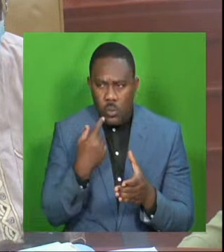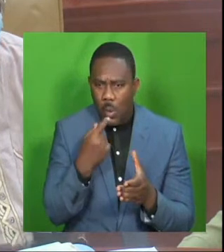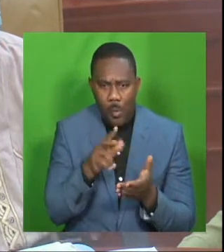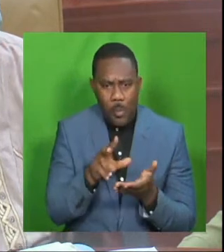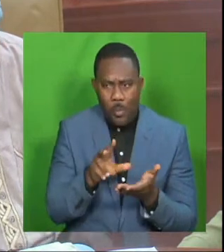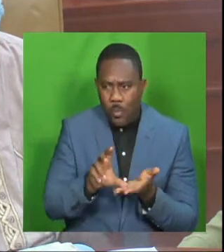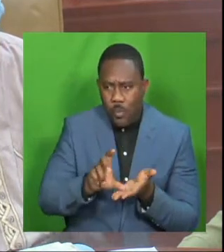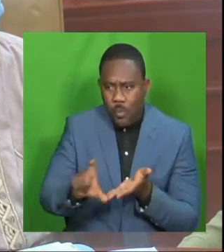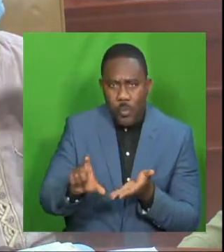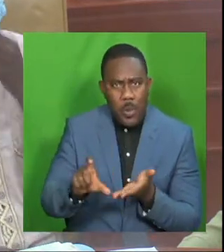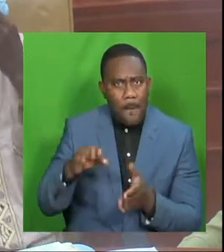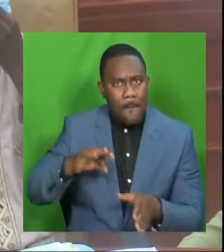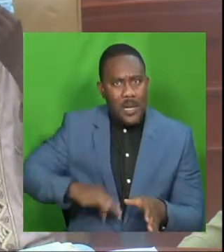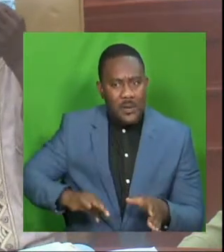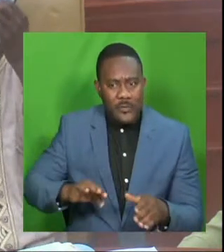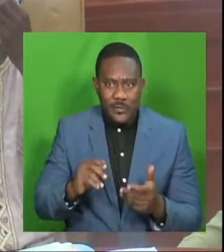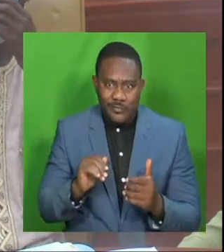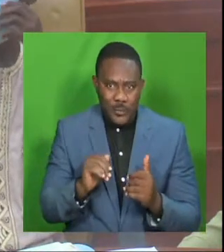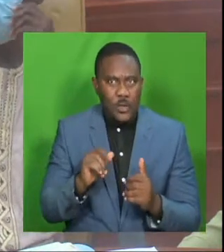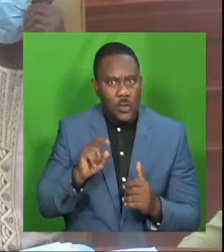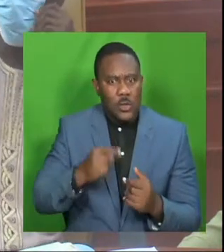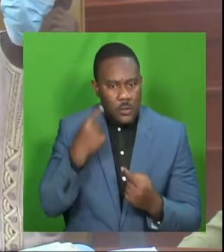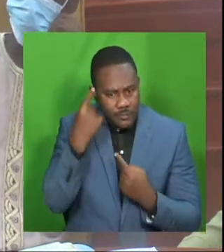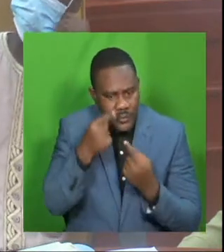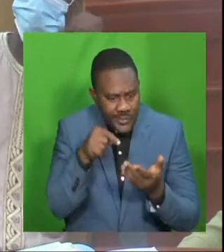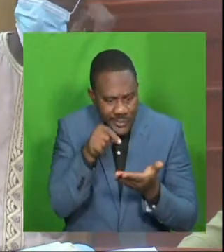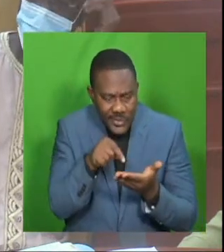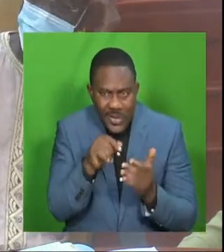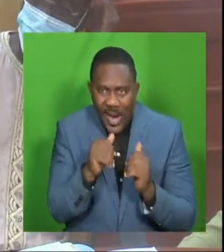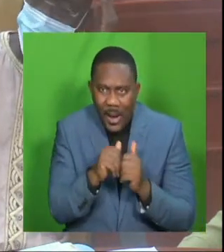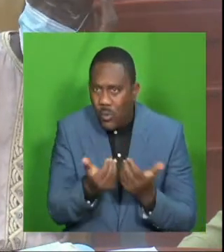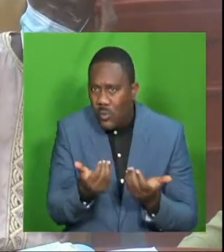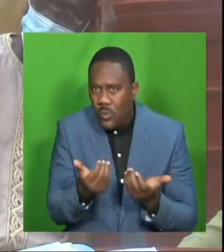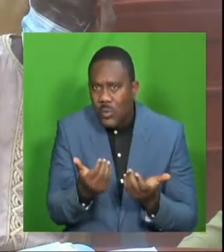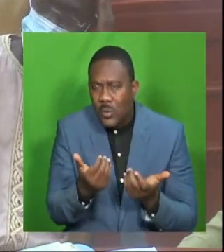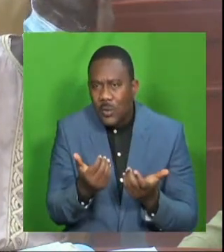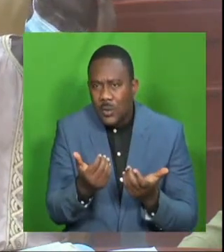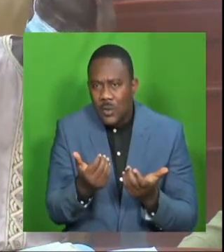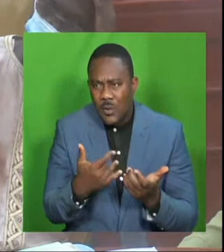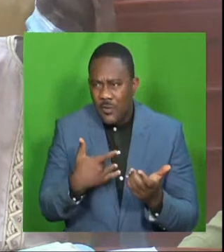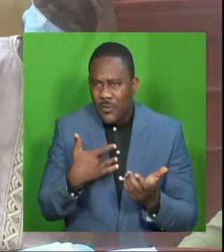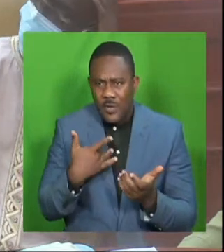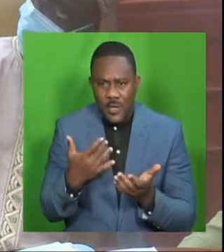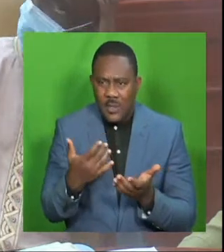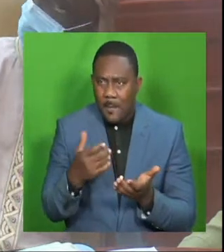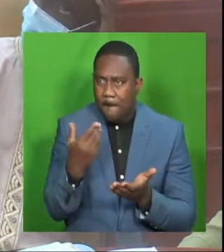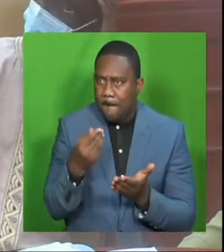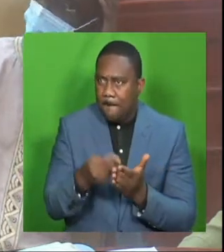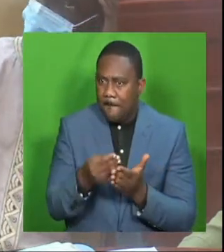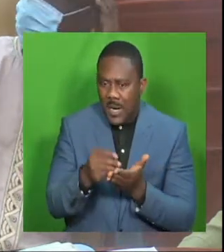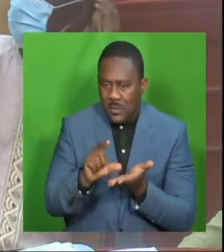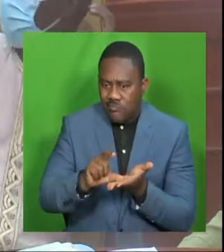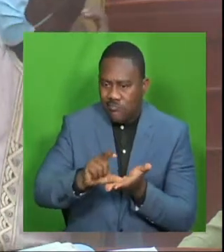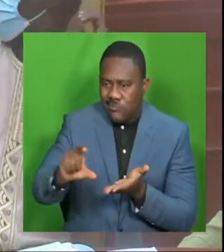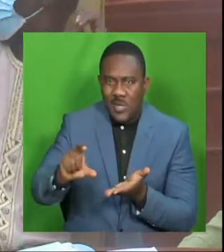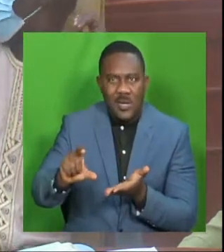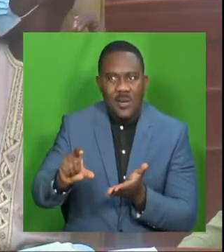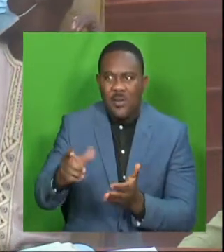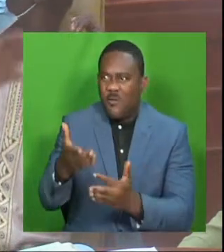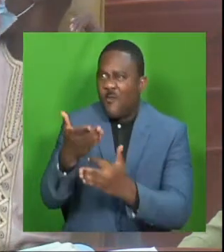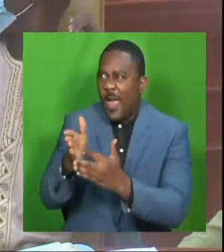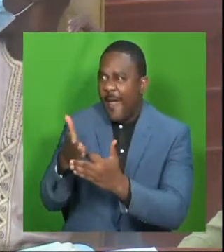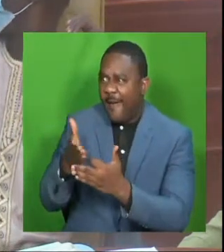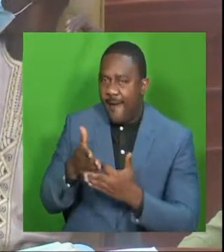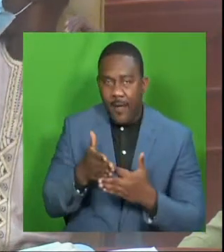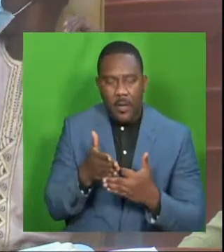benefit this is another thing we should look at. Should we also think that instead of sharing the money to them, we use the money to